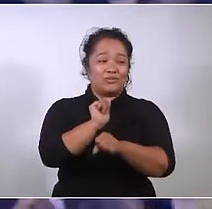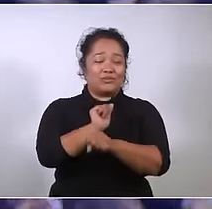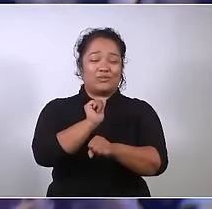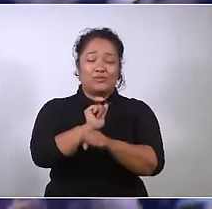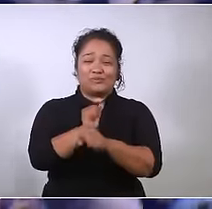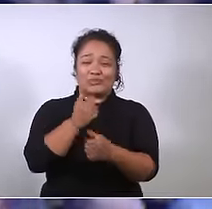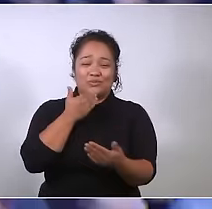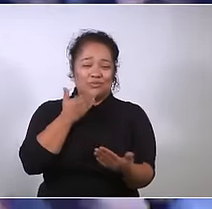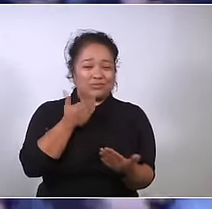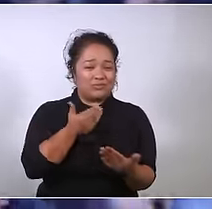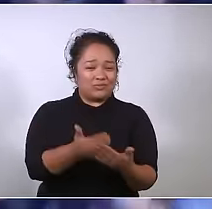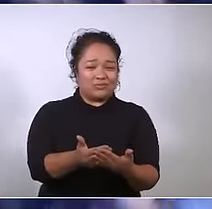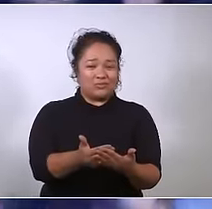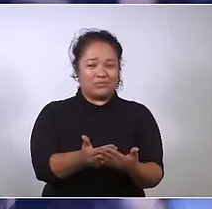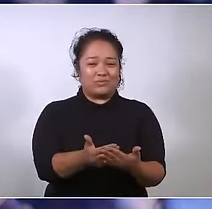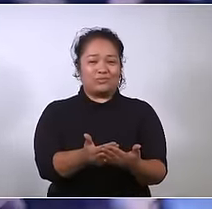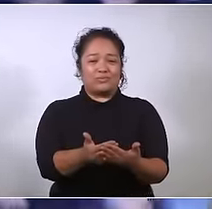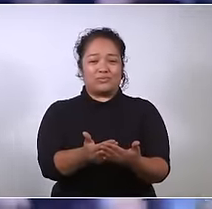good.